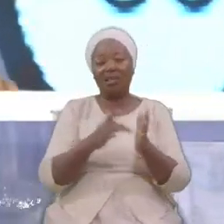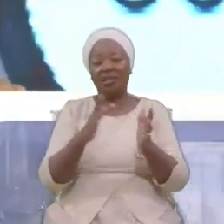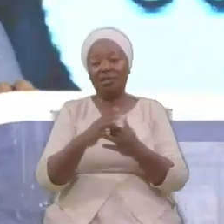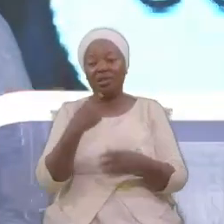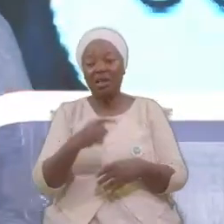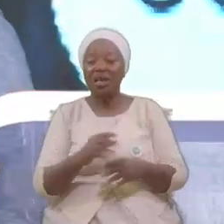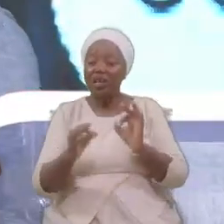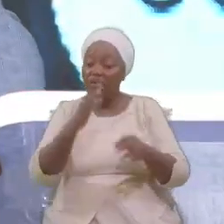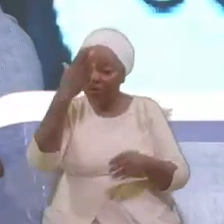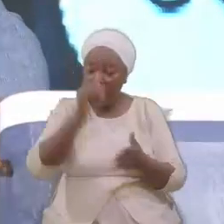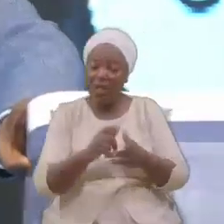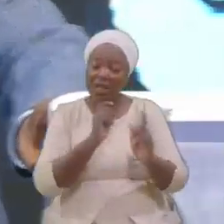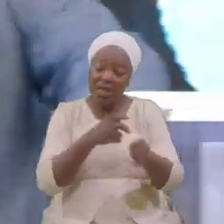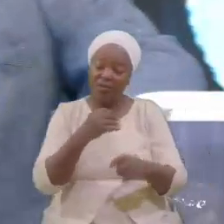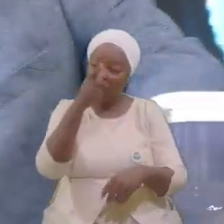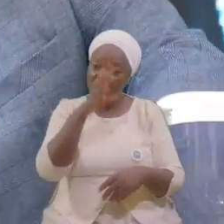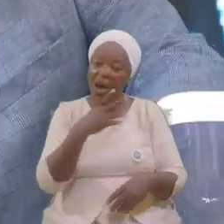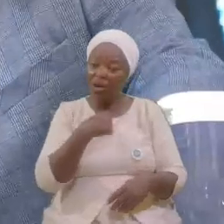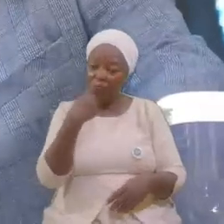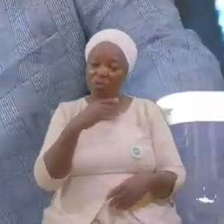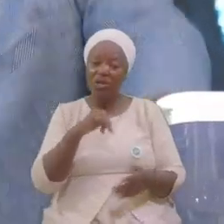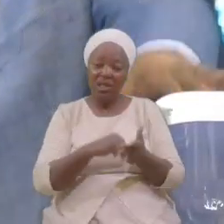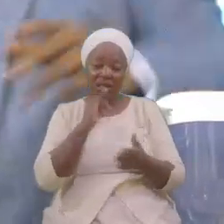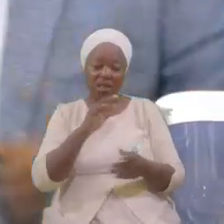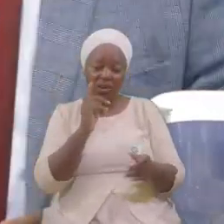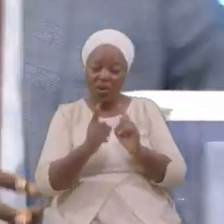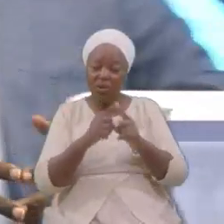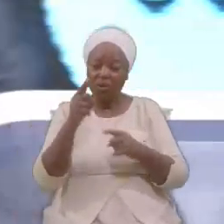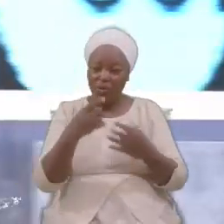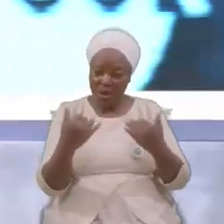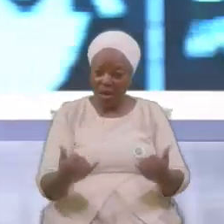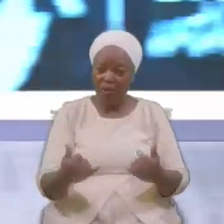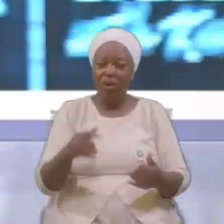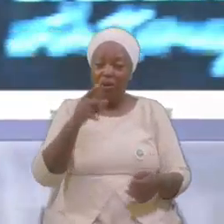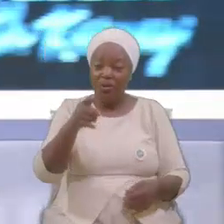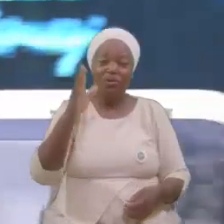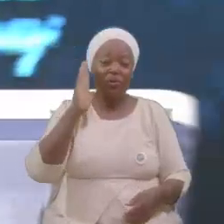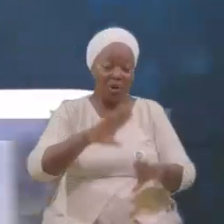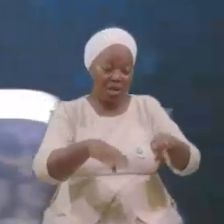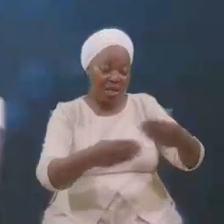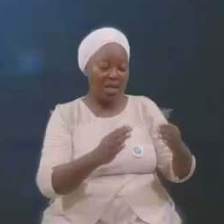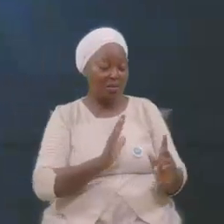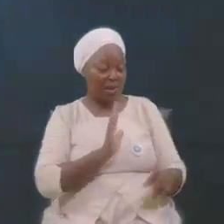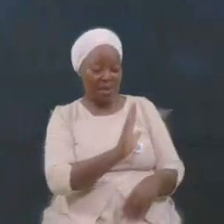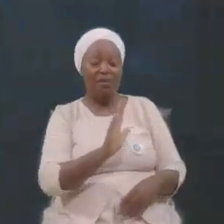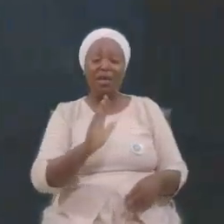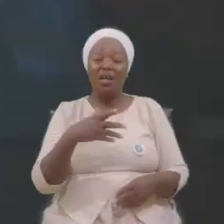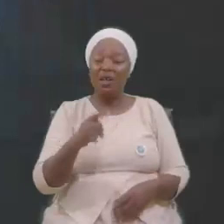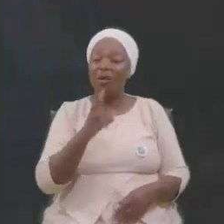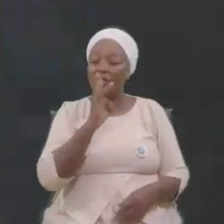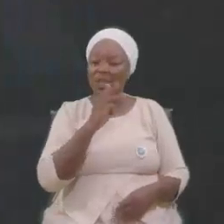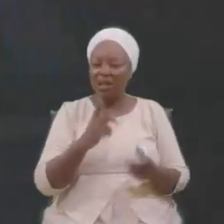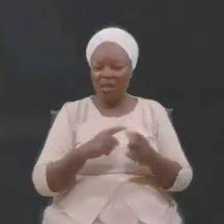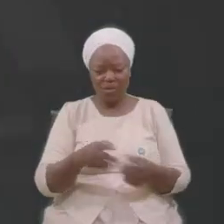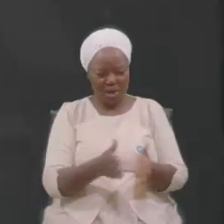knew the gift of God and who it is talking to you, you will give him the water and you will ask him and